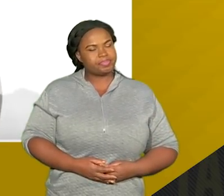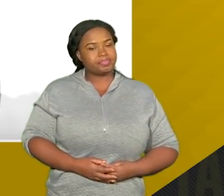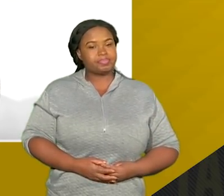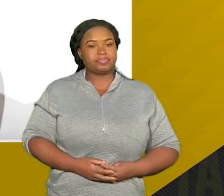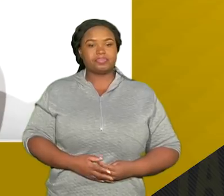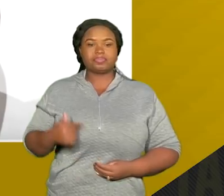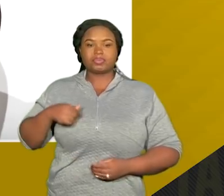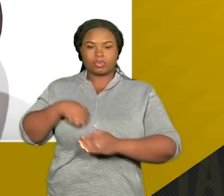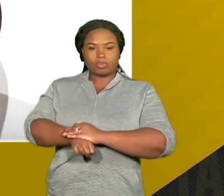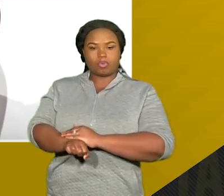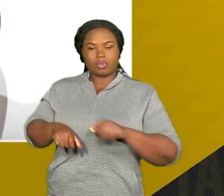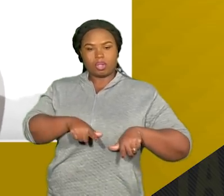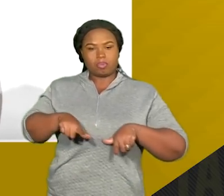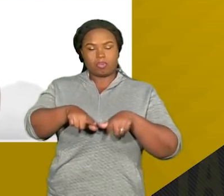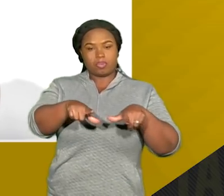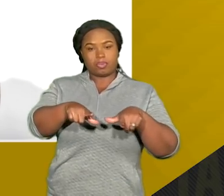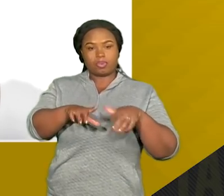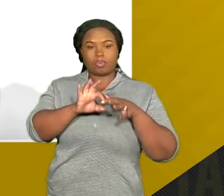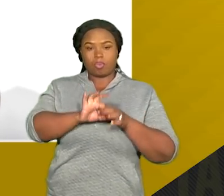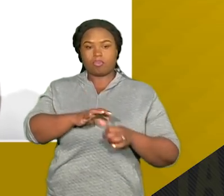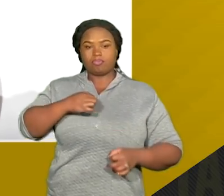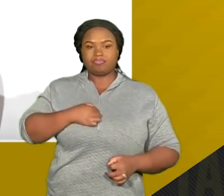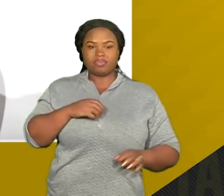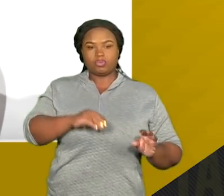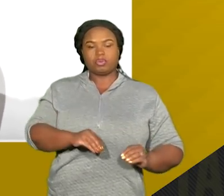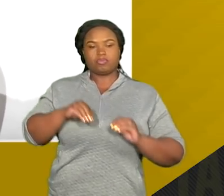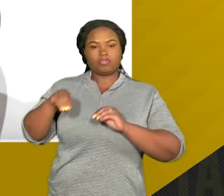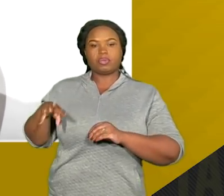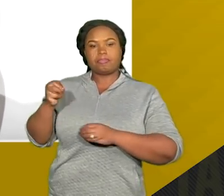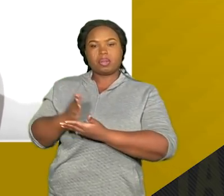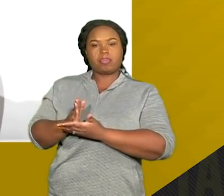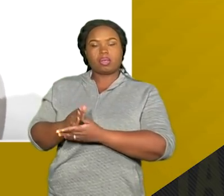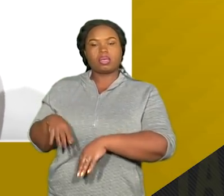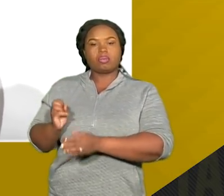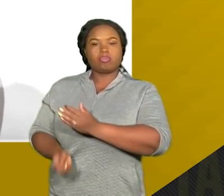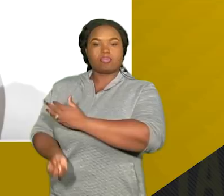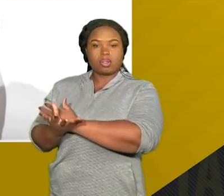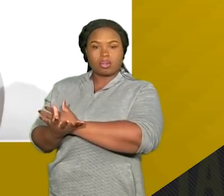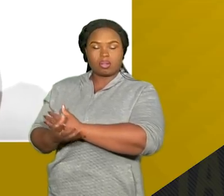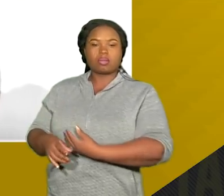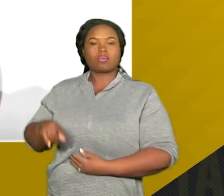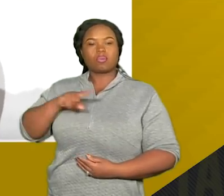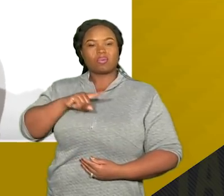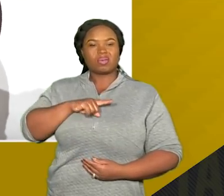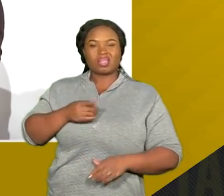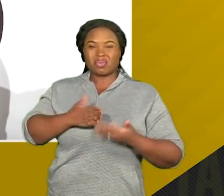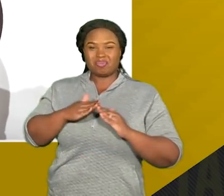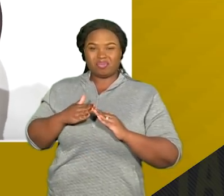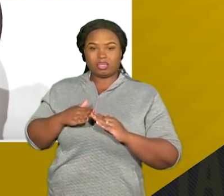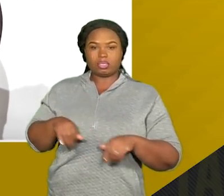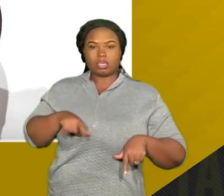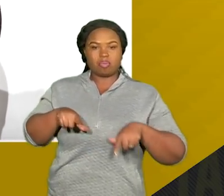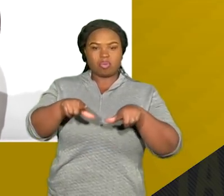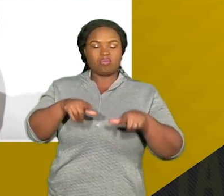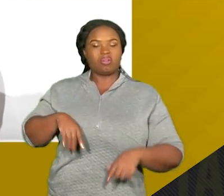ke belegetse ko Limpopo, ne? But then I had to move to Middelburg, ko Mpumalanga, because community ya ko Limpopo, they